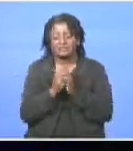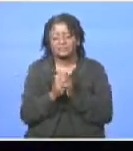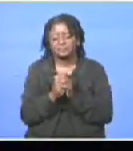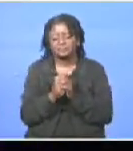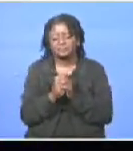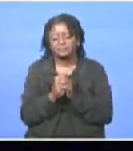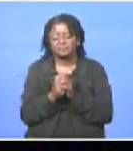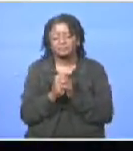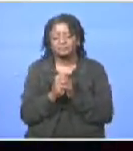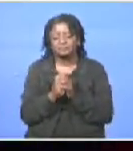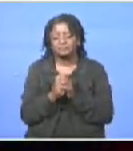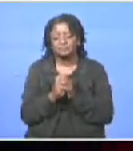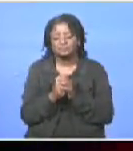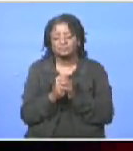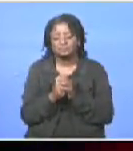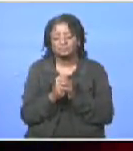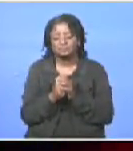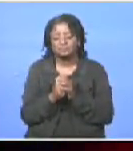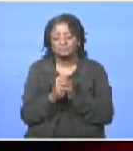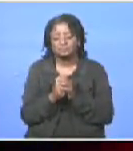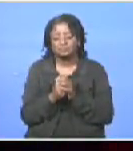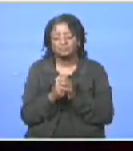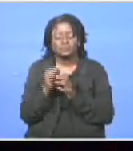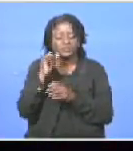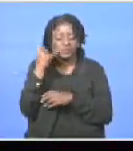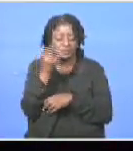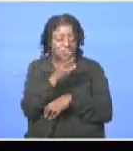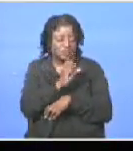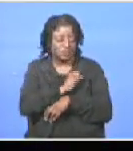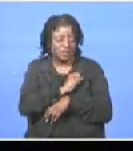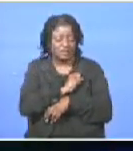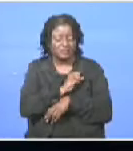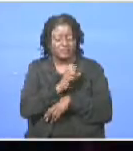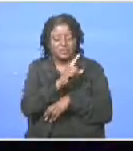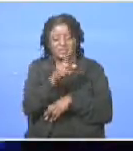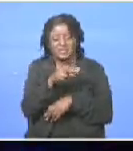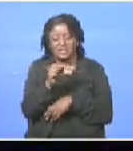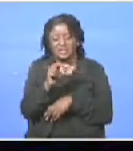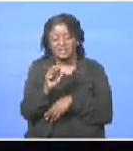Jimenita Swain, ZNS Network News.